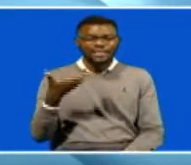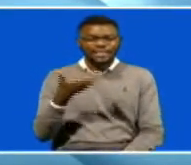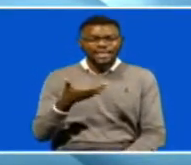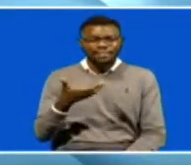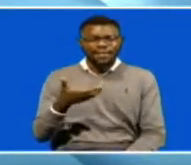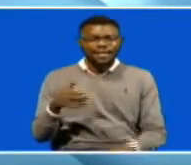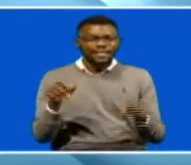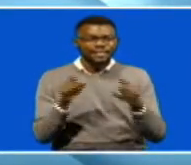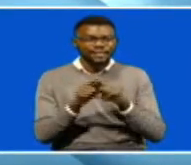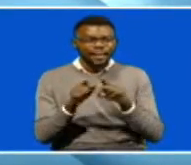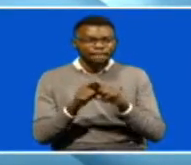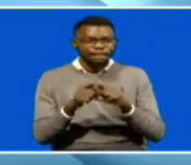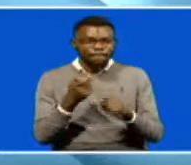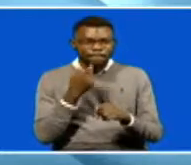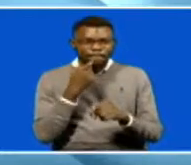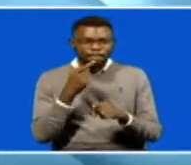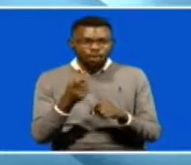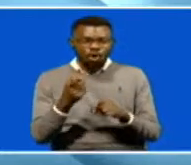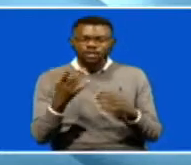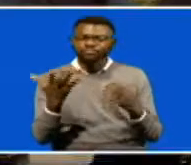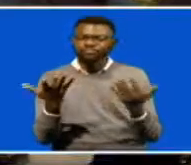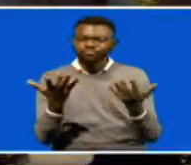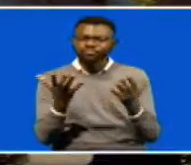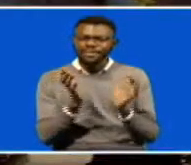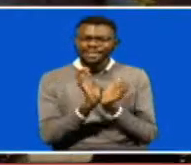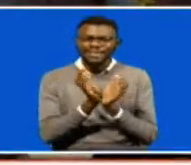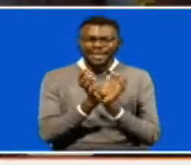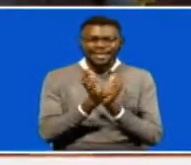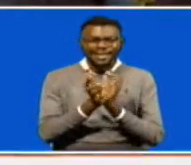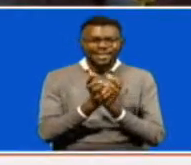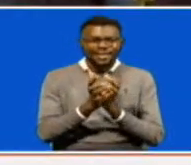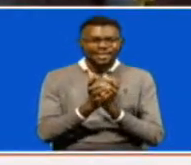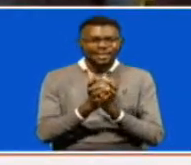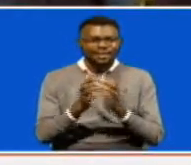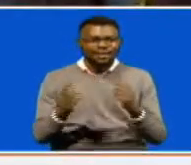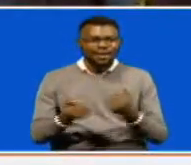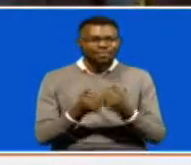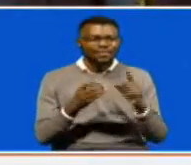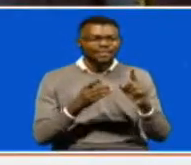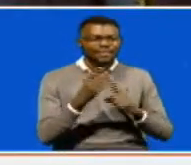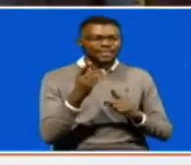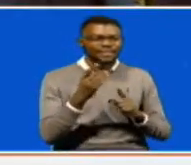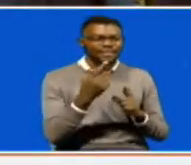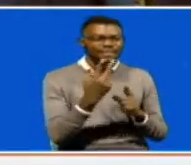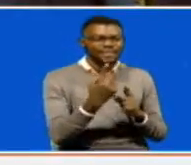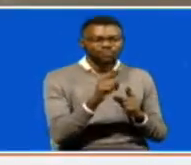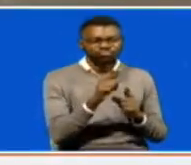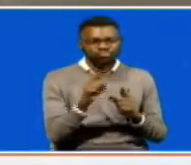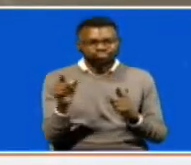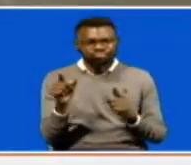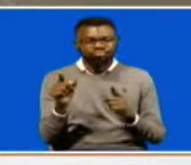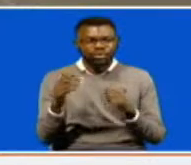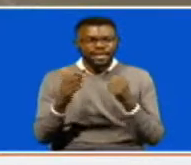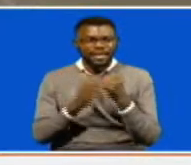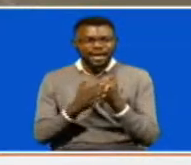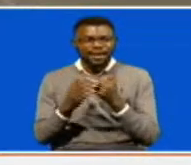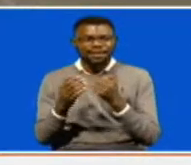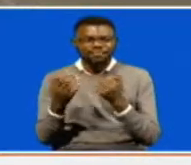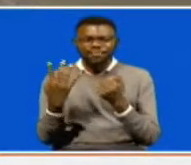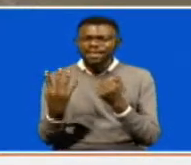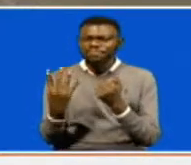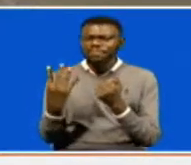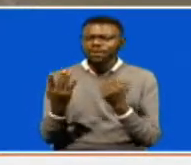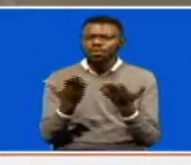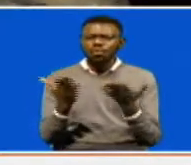Centre Kasarani Indoor Arena next week. The event was scheduled for April 7th to 9th at the Kiminini Primary School grounds in